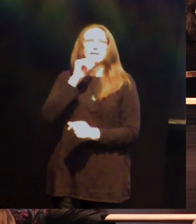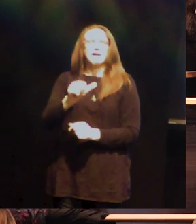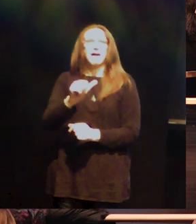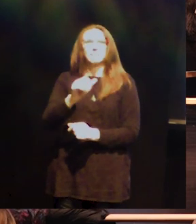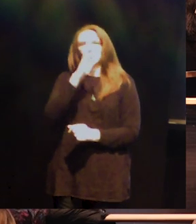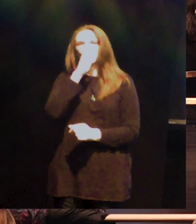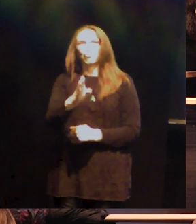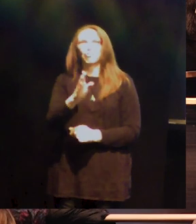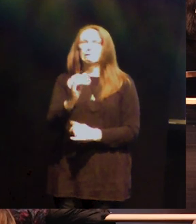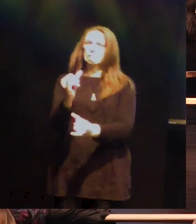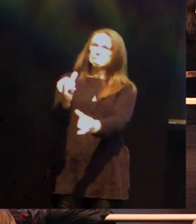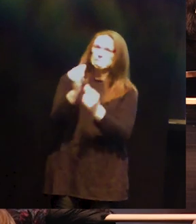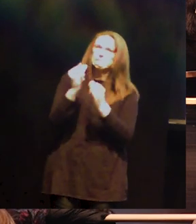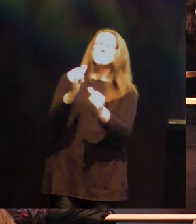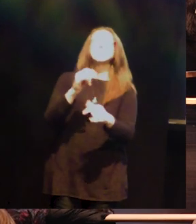direct, you know.